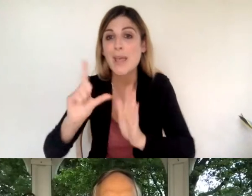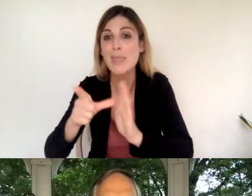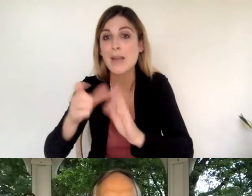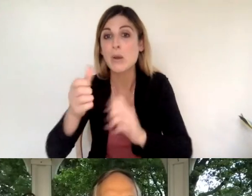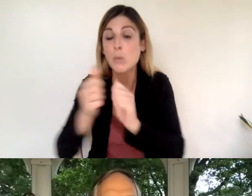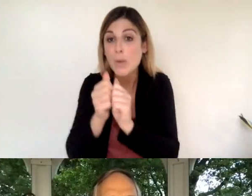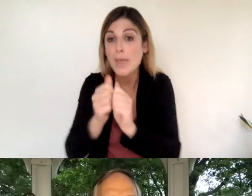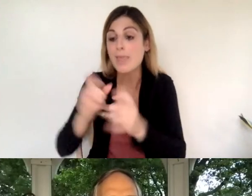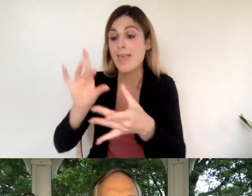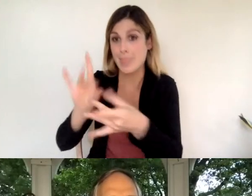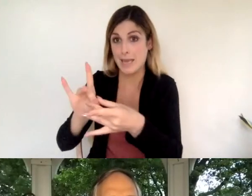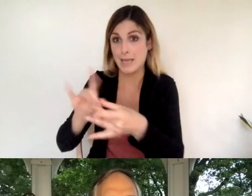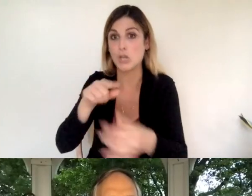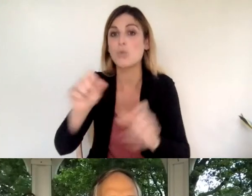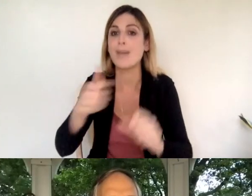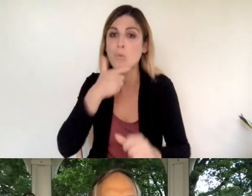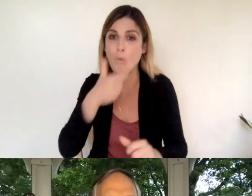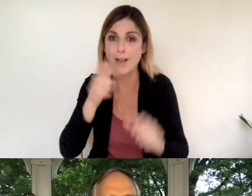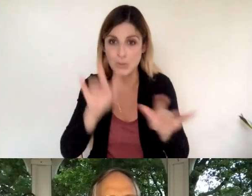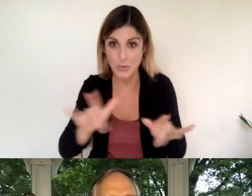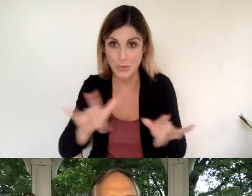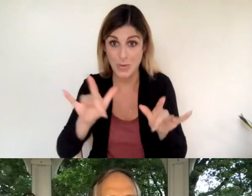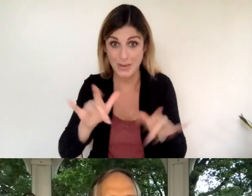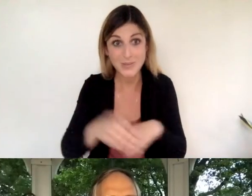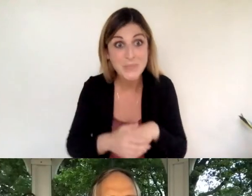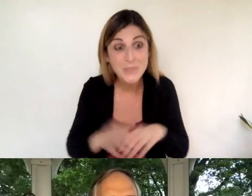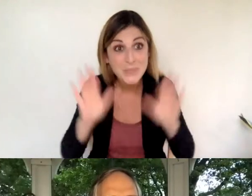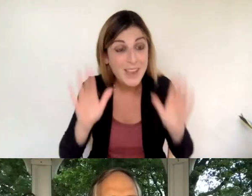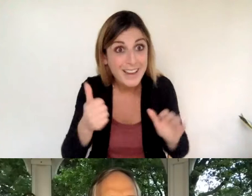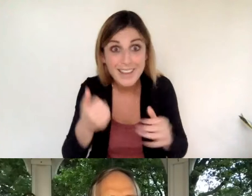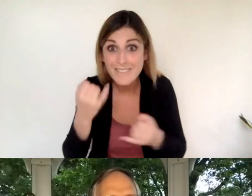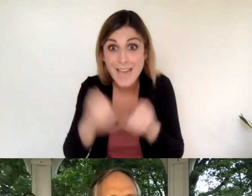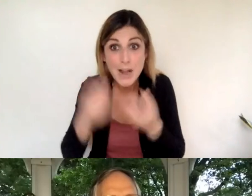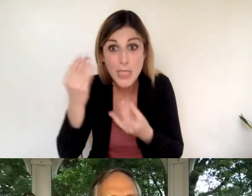great. All right, Ginny, any final thoughts?